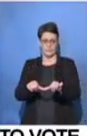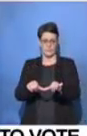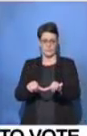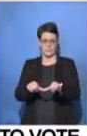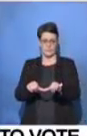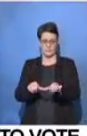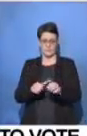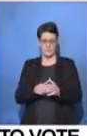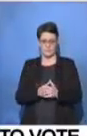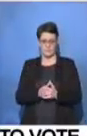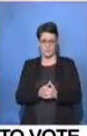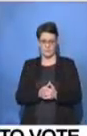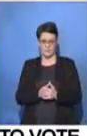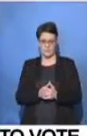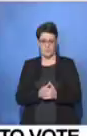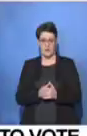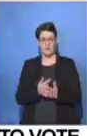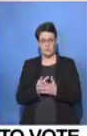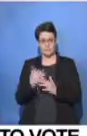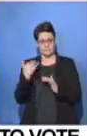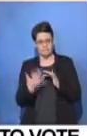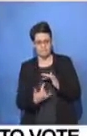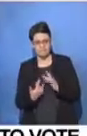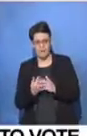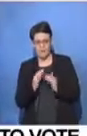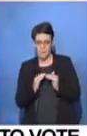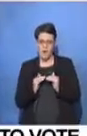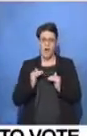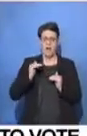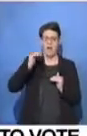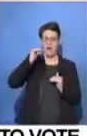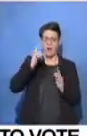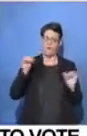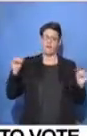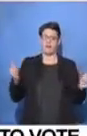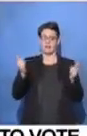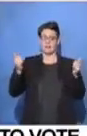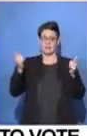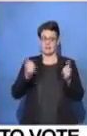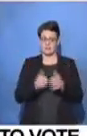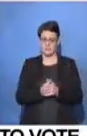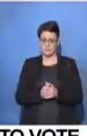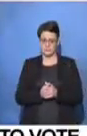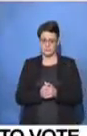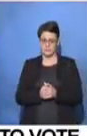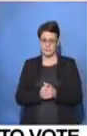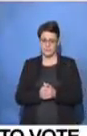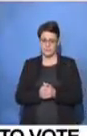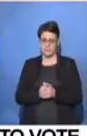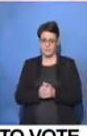implore the Commission to continue to aspire for higher levels of excellence.